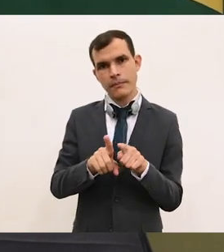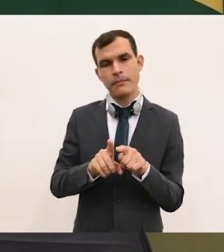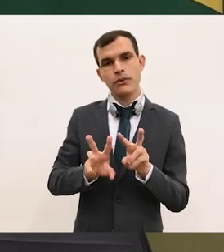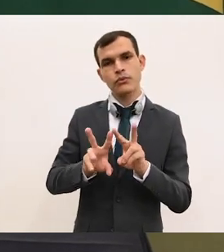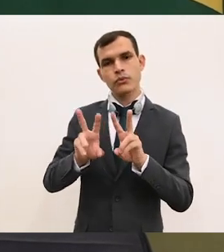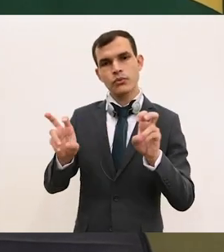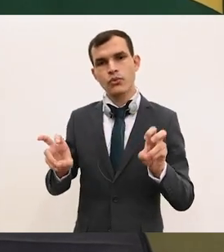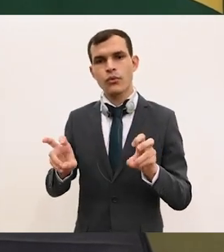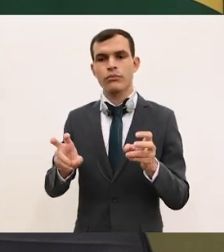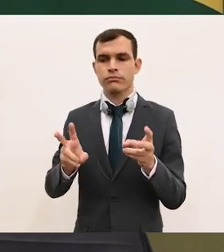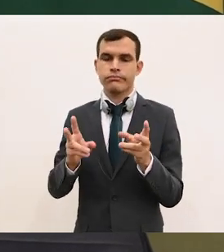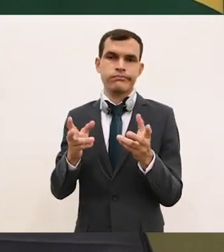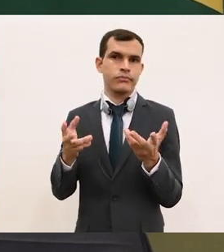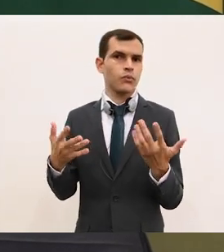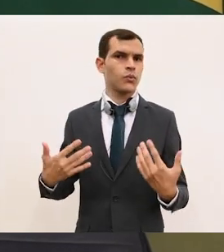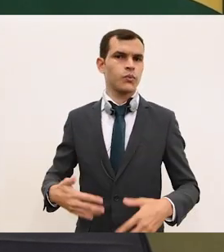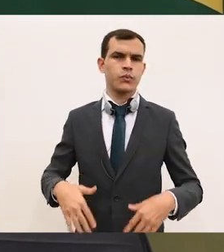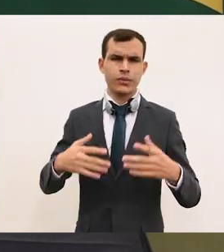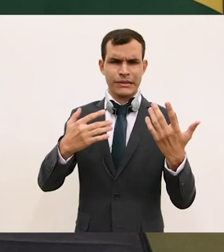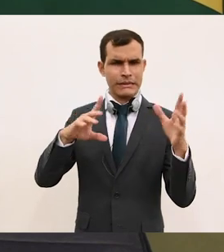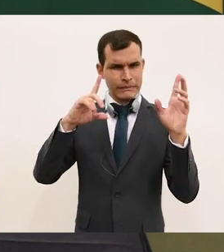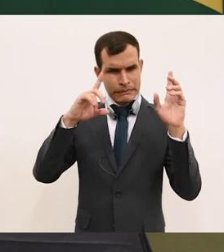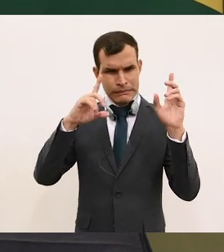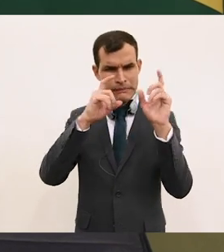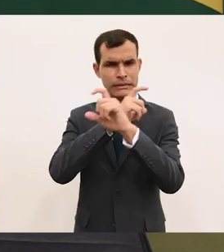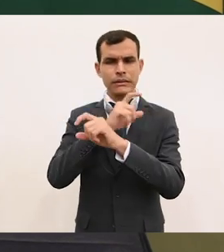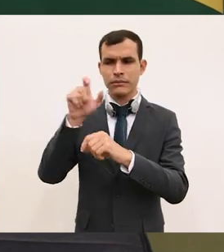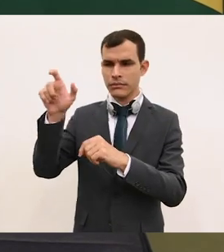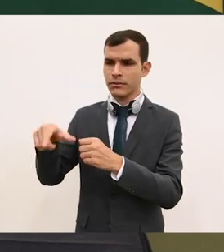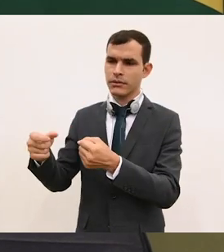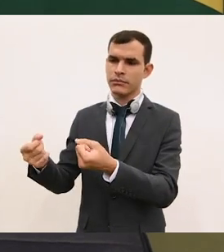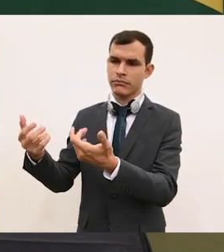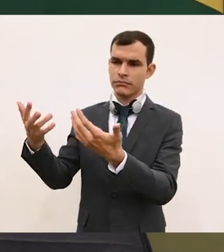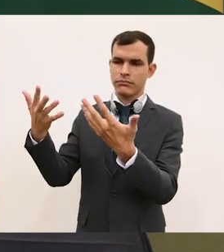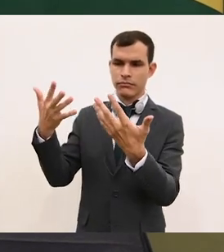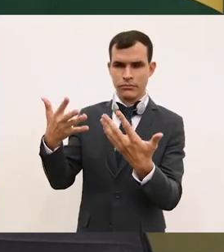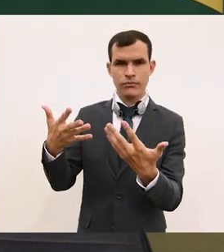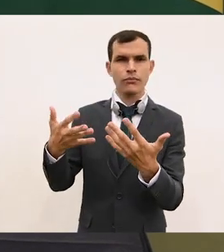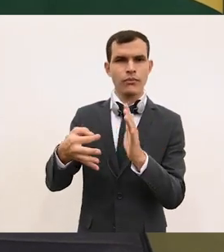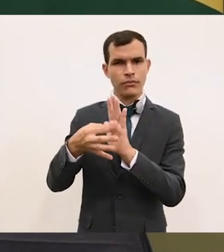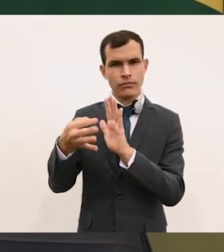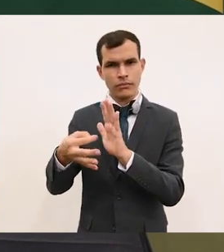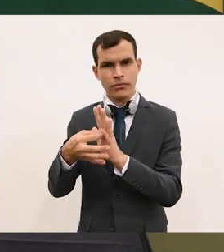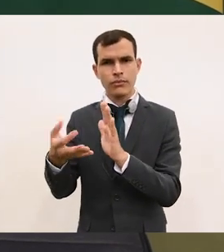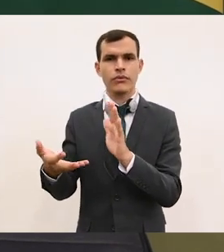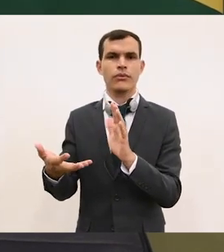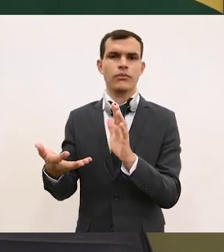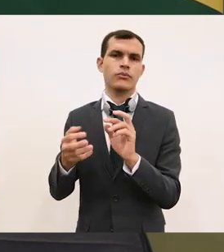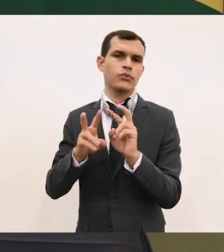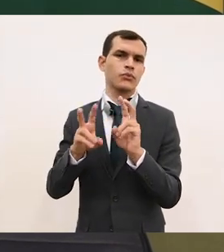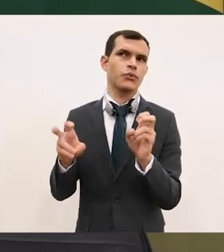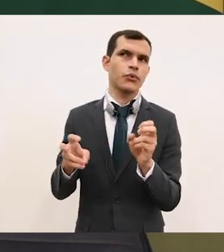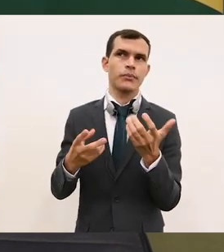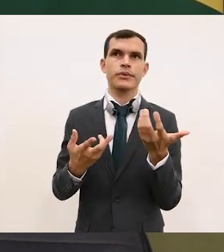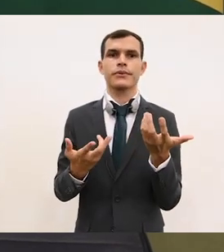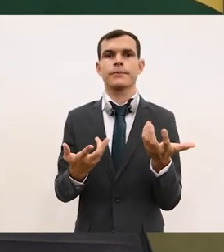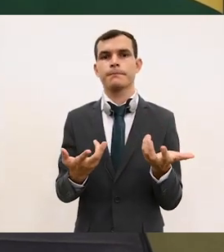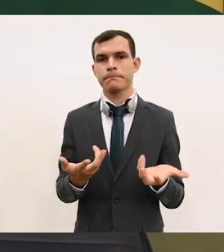tão complexo que ela iluminou com seus comentários relacionados às sanções